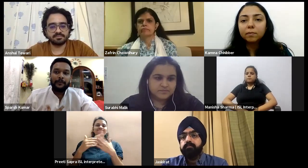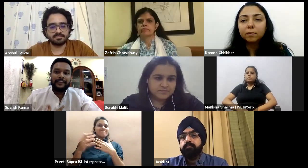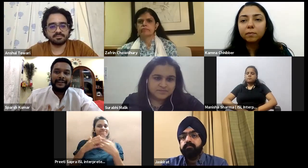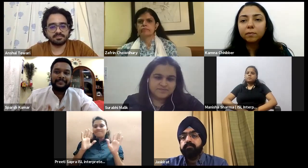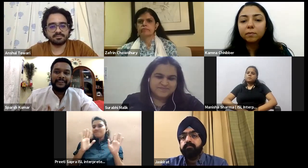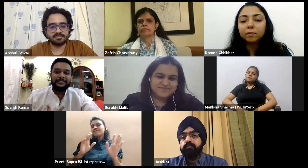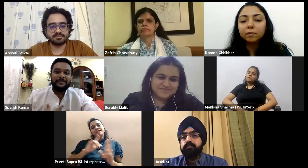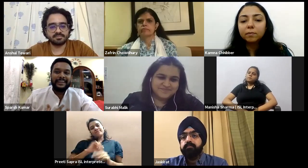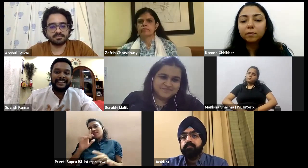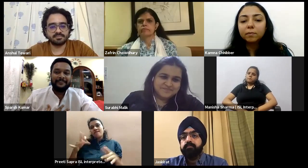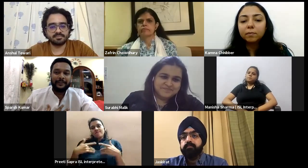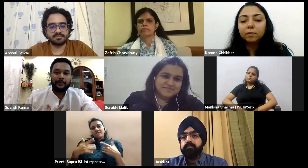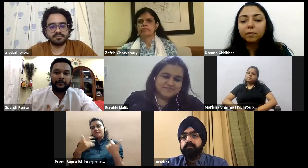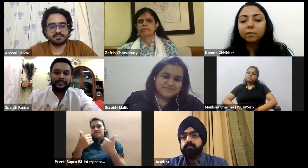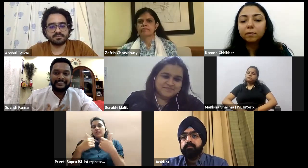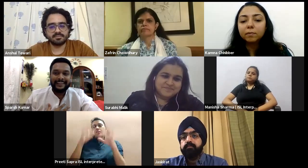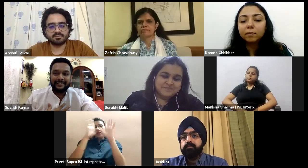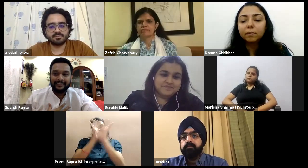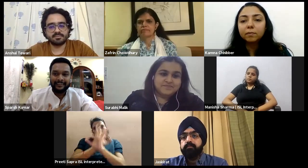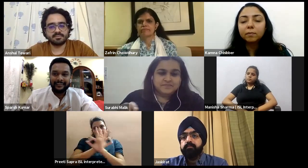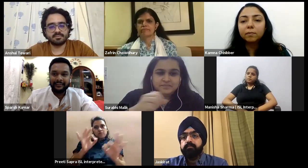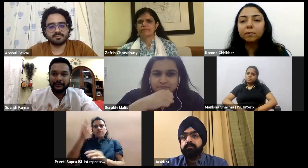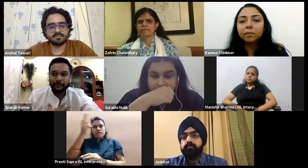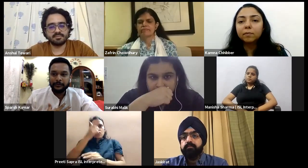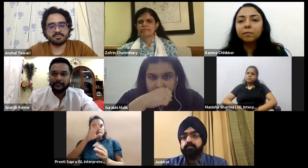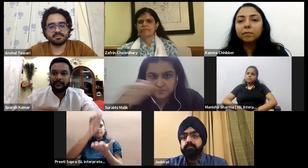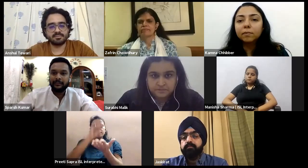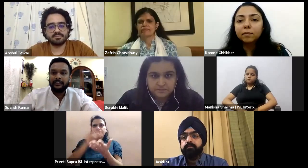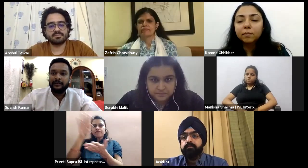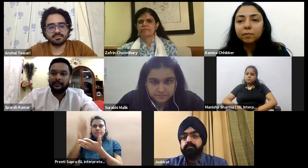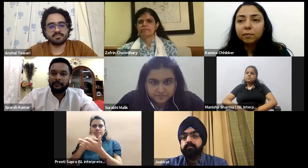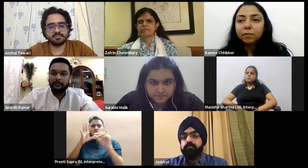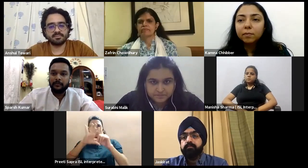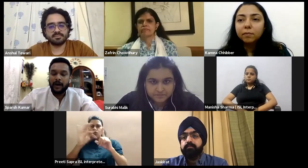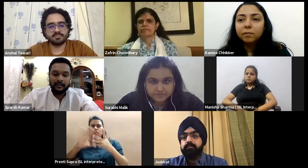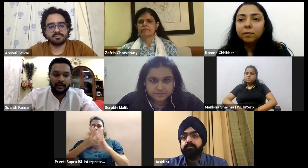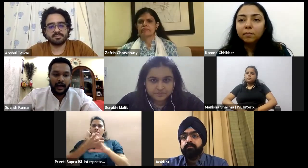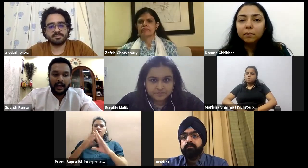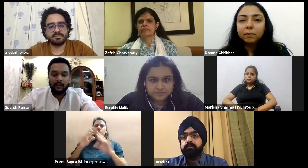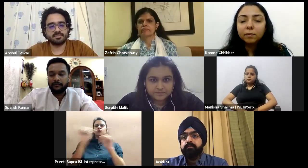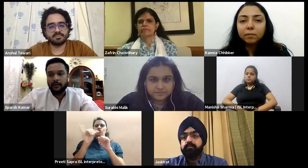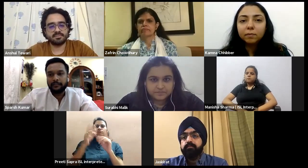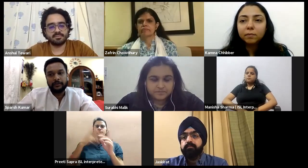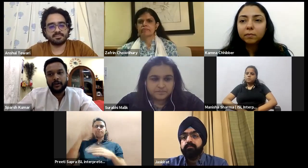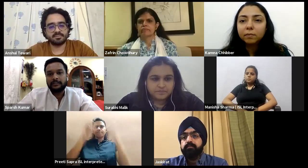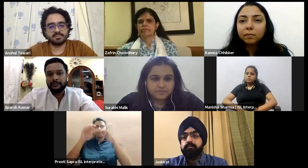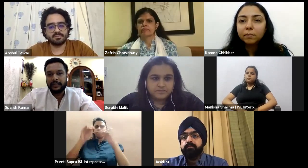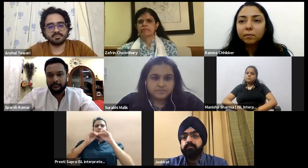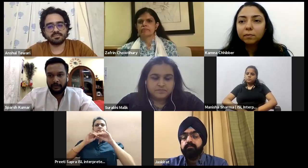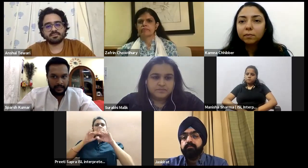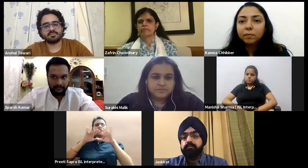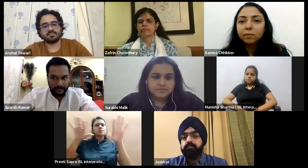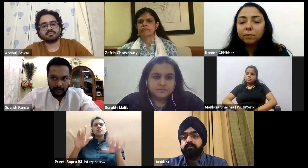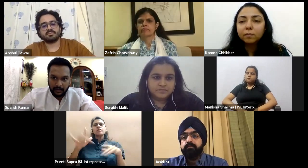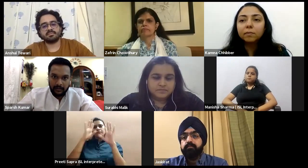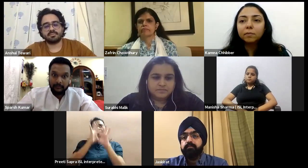felt a lot of satisfaction making that video or busting that news. One, I had a lot of confidence because I was an